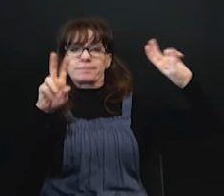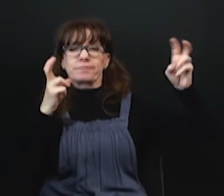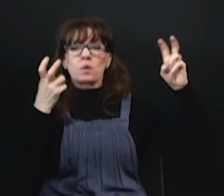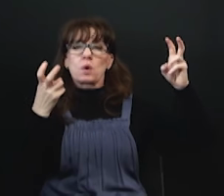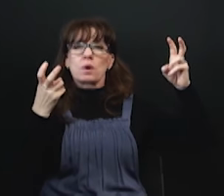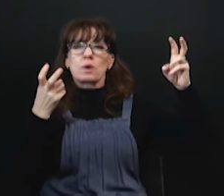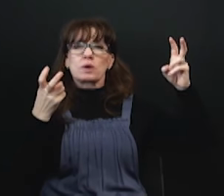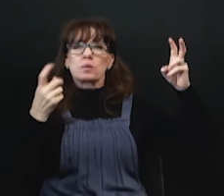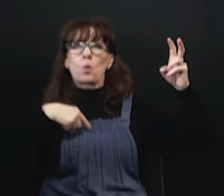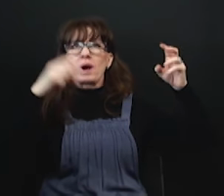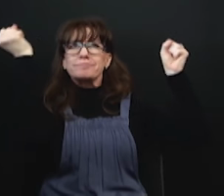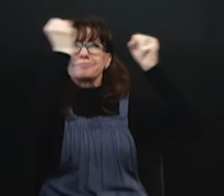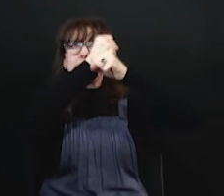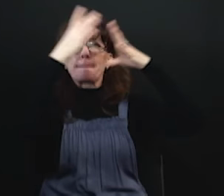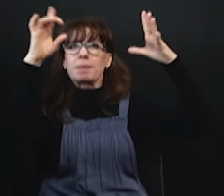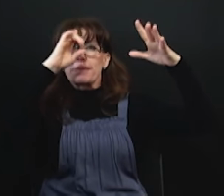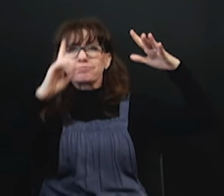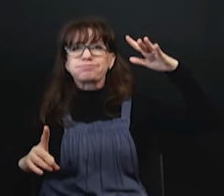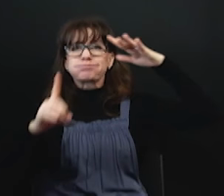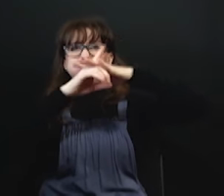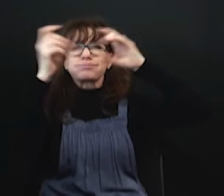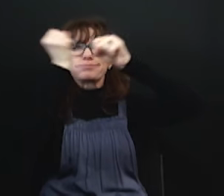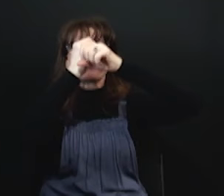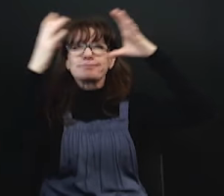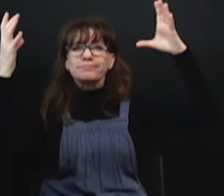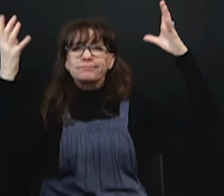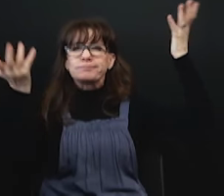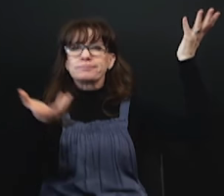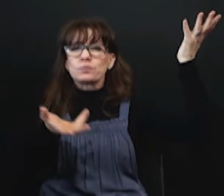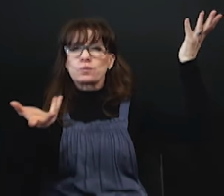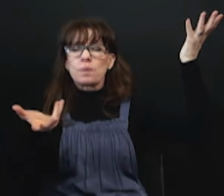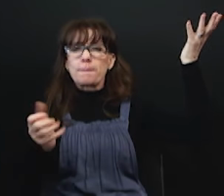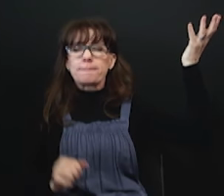what is the image that comes to mind?